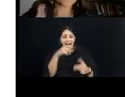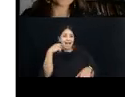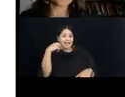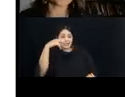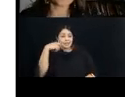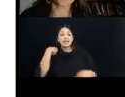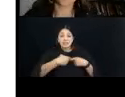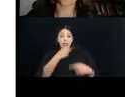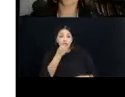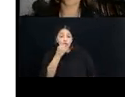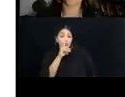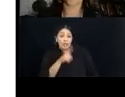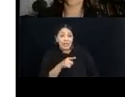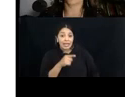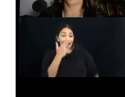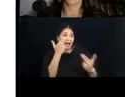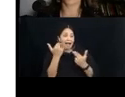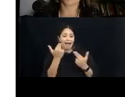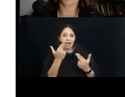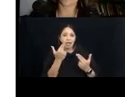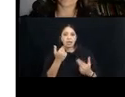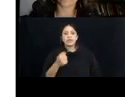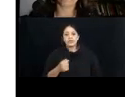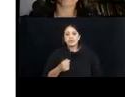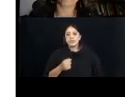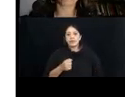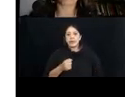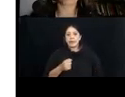to school. I wanted to take bologna sandwiches.